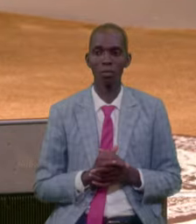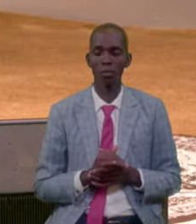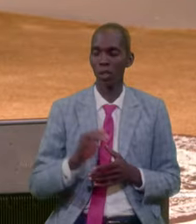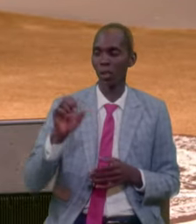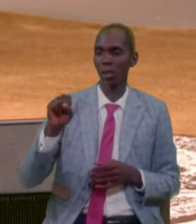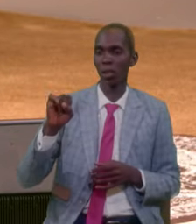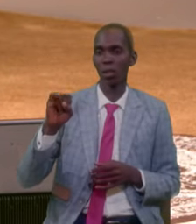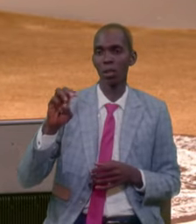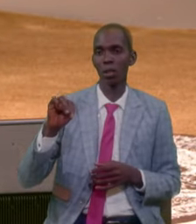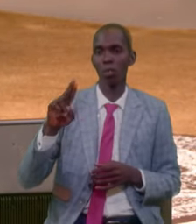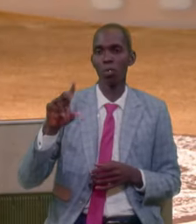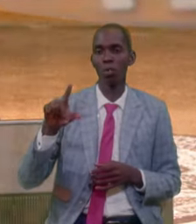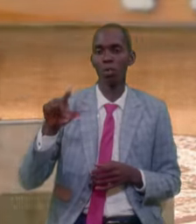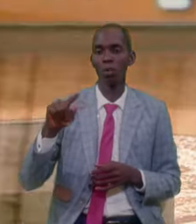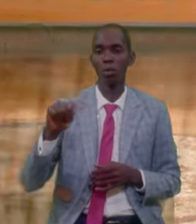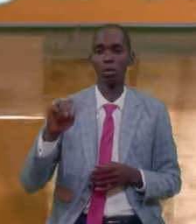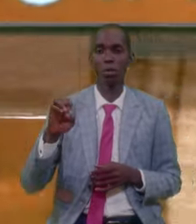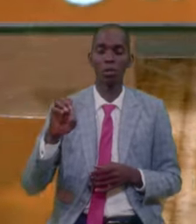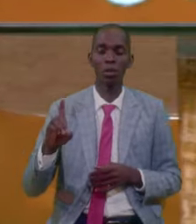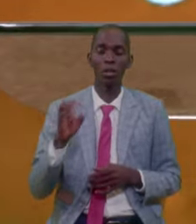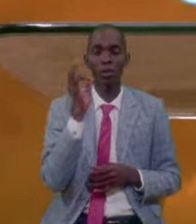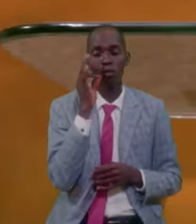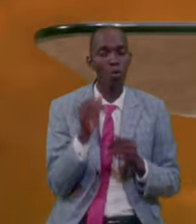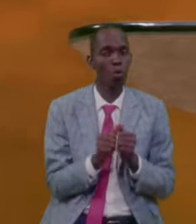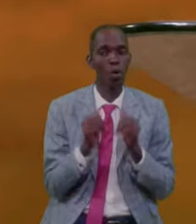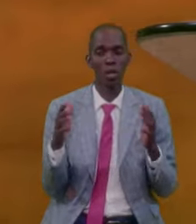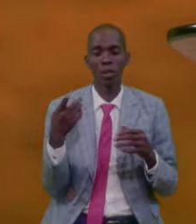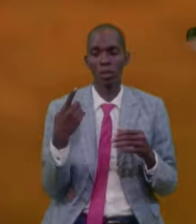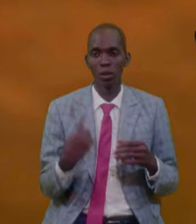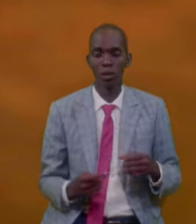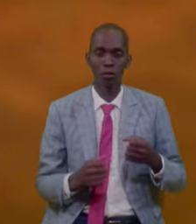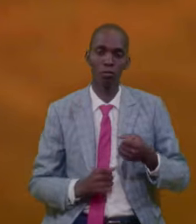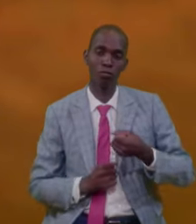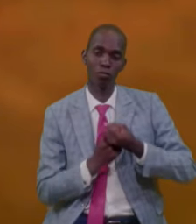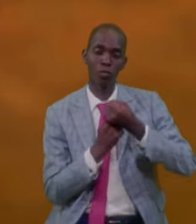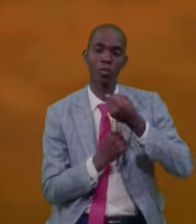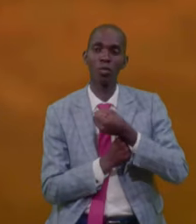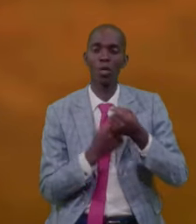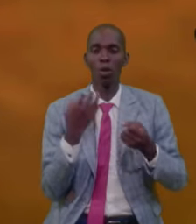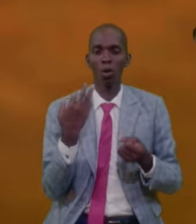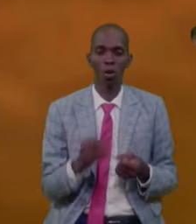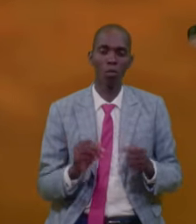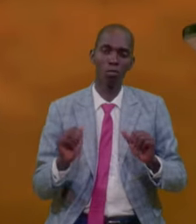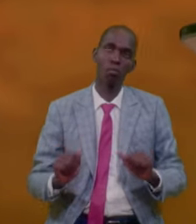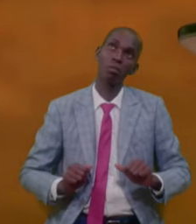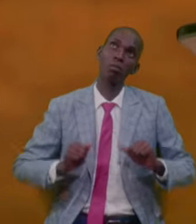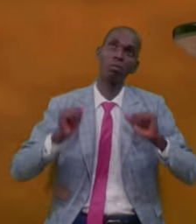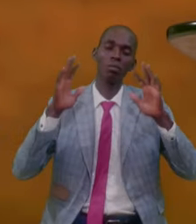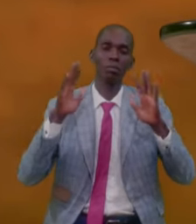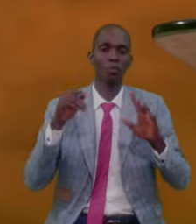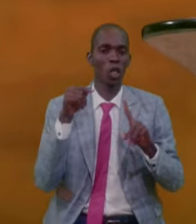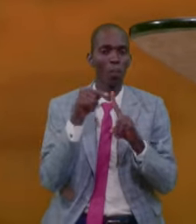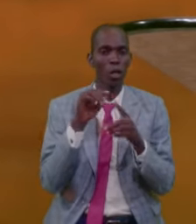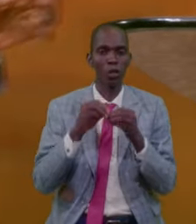Simulated fruit without the foundation of surrender. We're coming to point